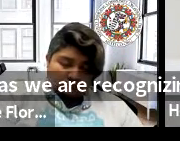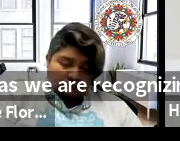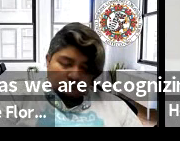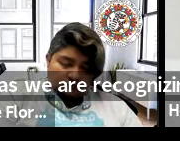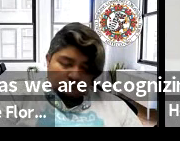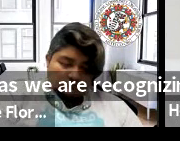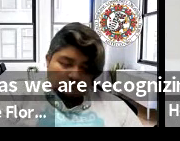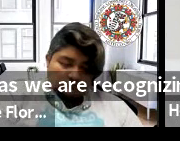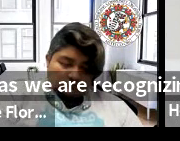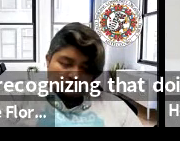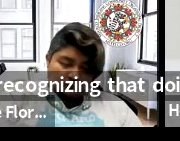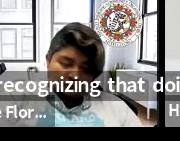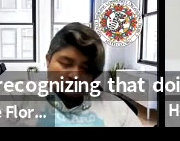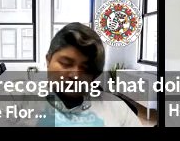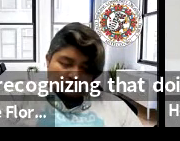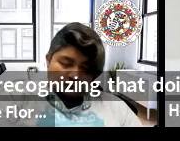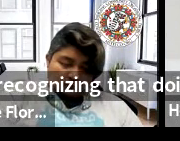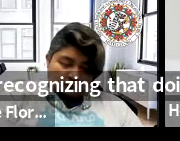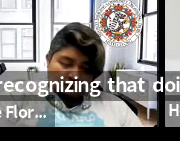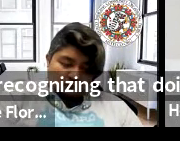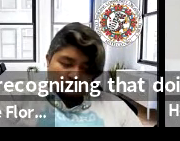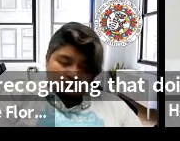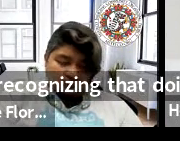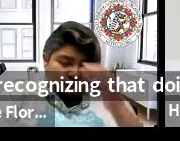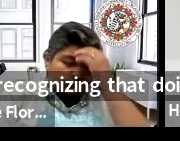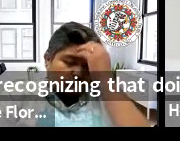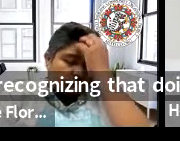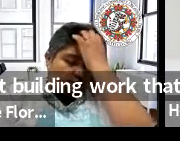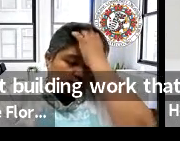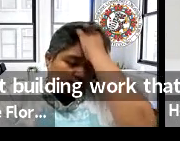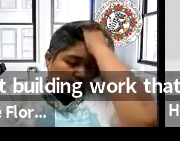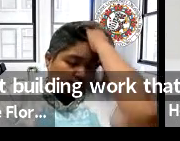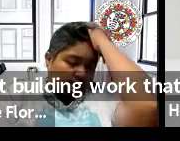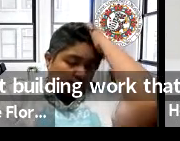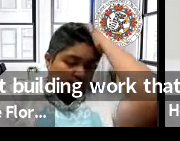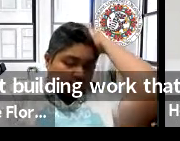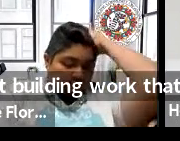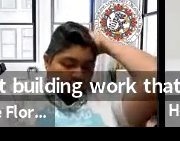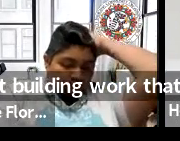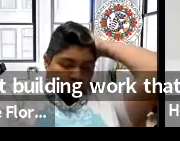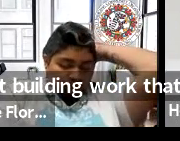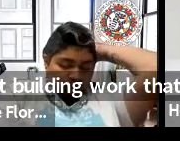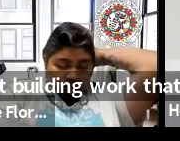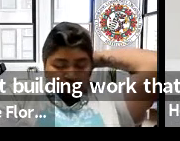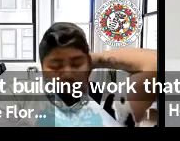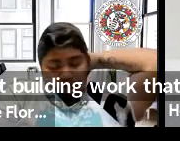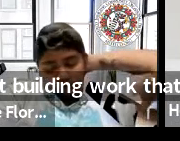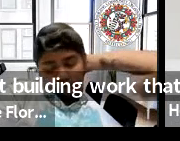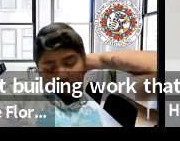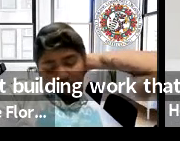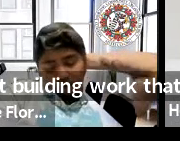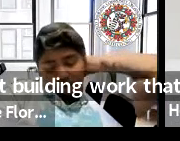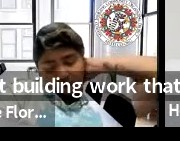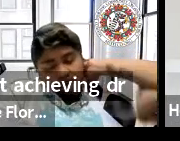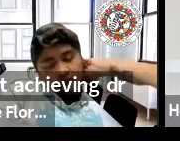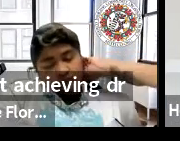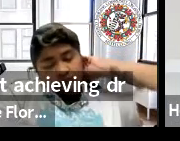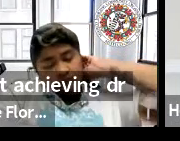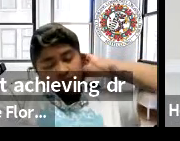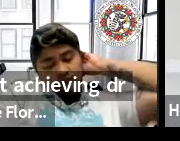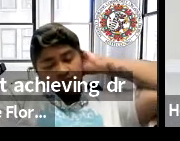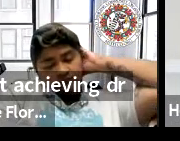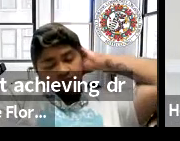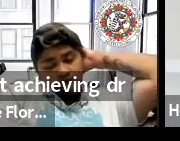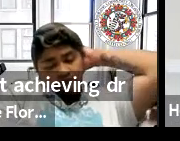doing this work that is trust building work, that achieving, driving towards equity